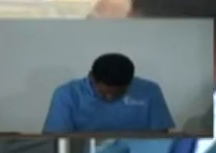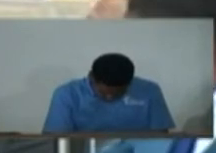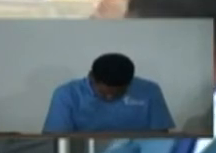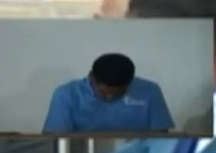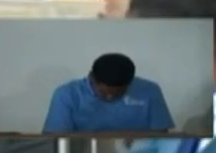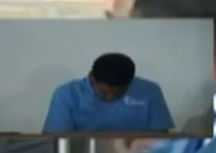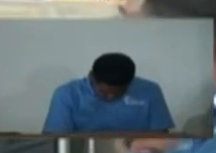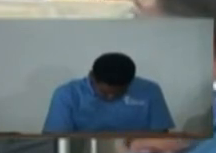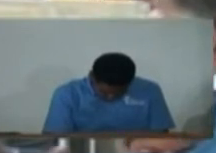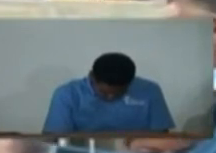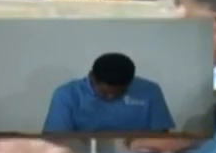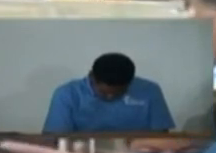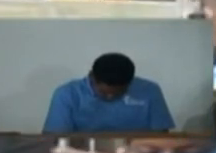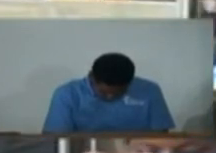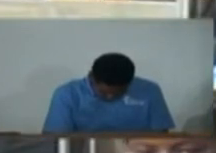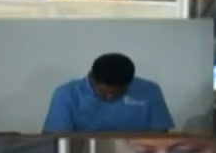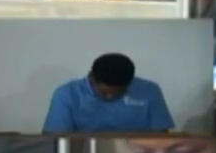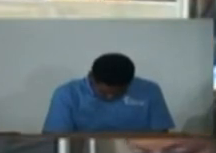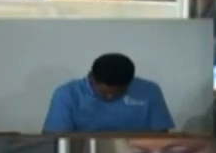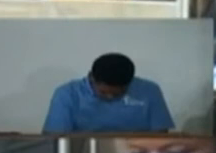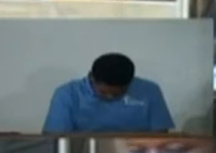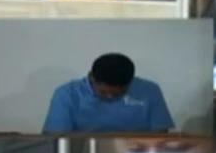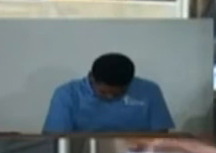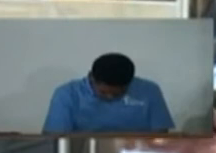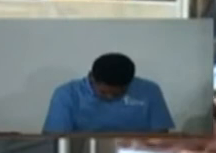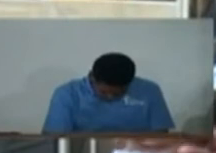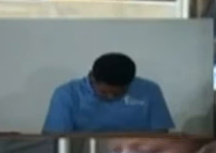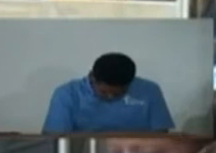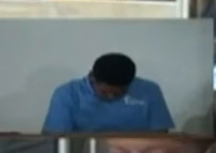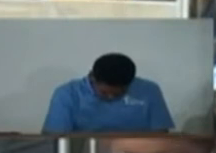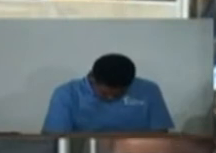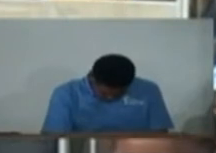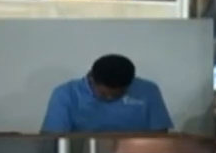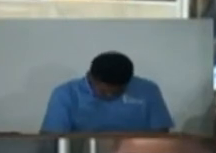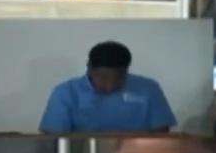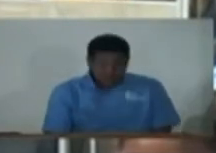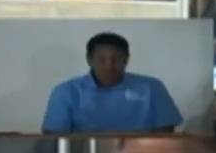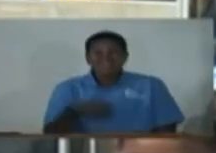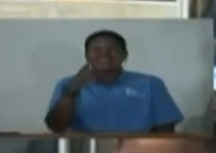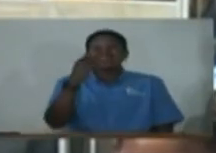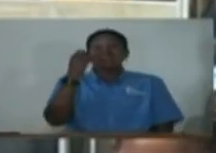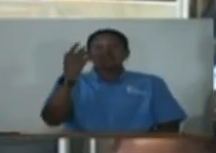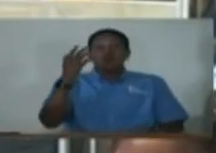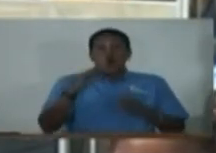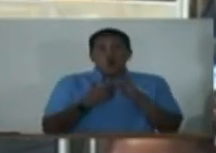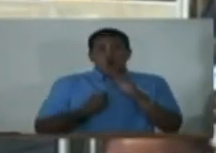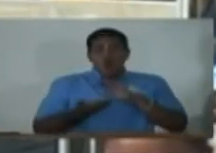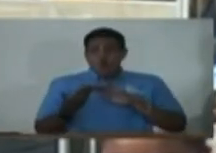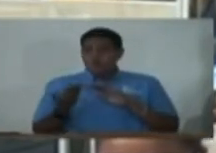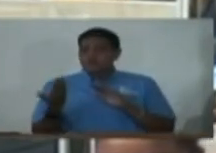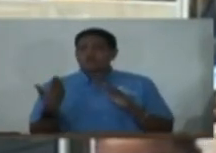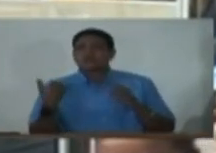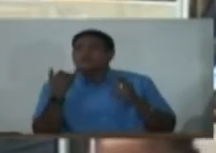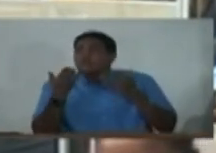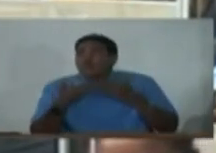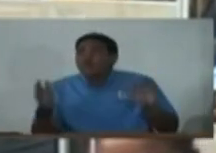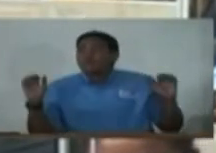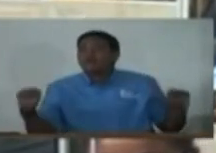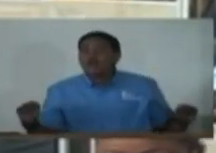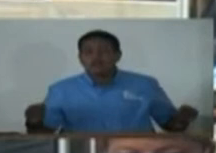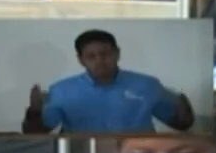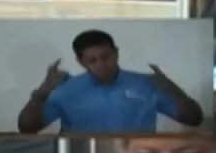allow people to get as close to normalcy as we can. Right. It's not our intention to keep people locked